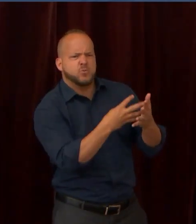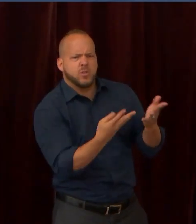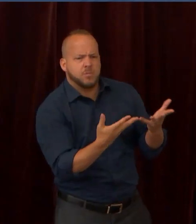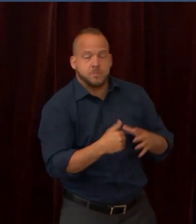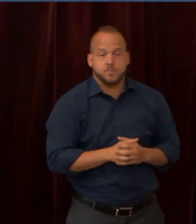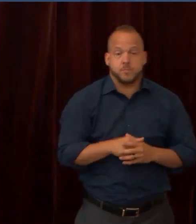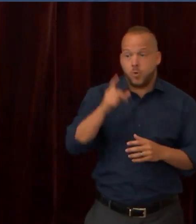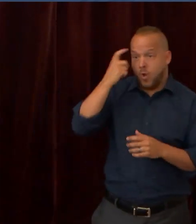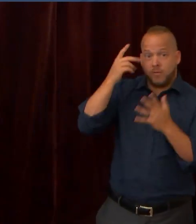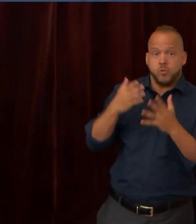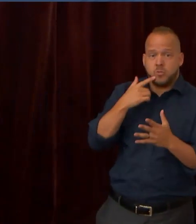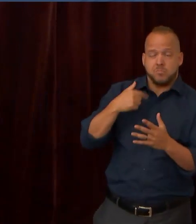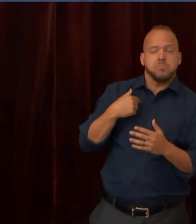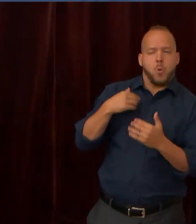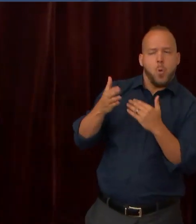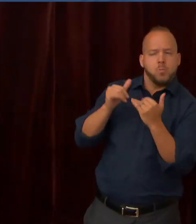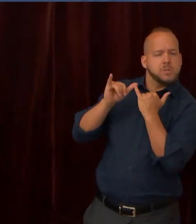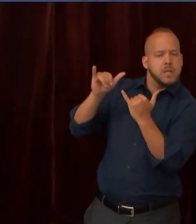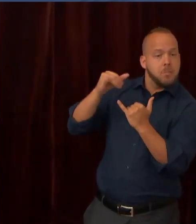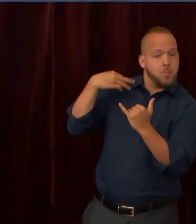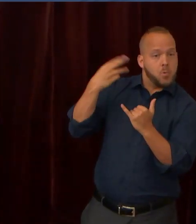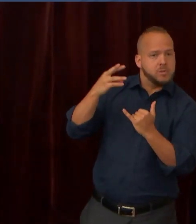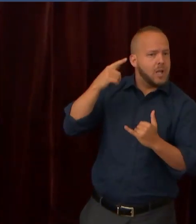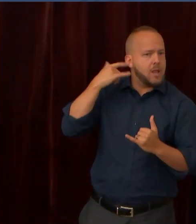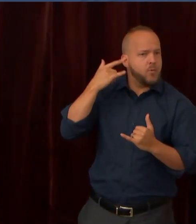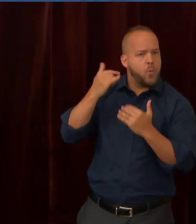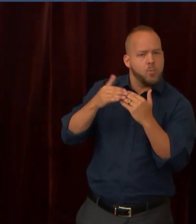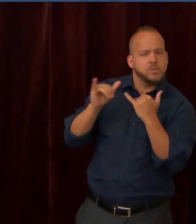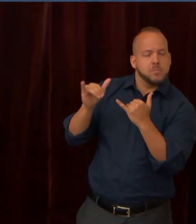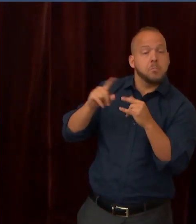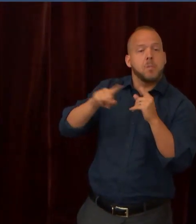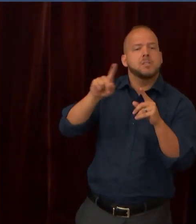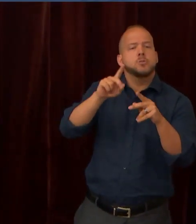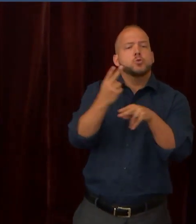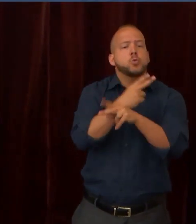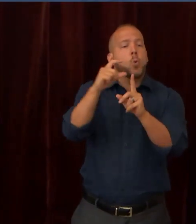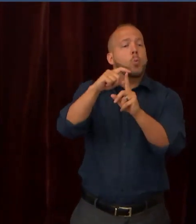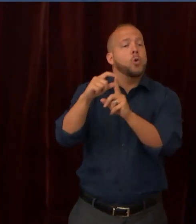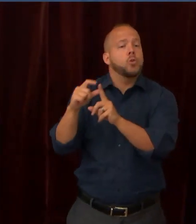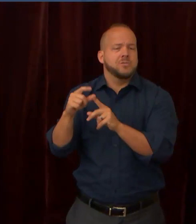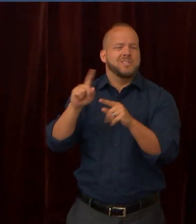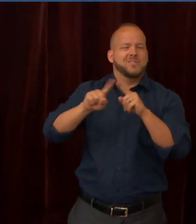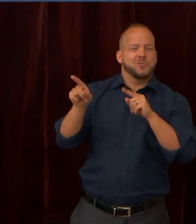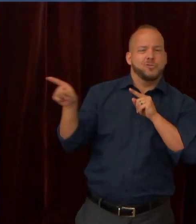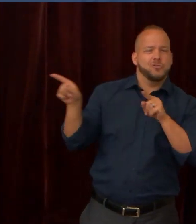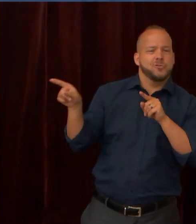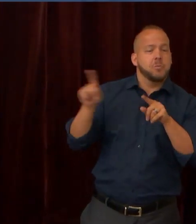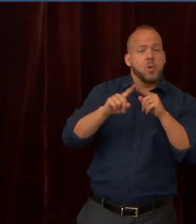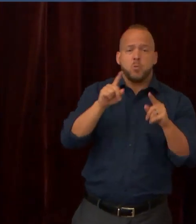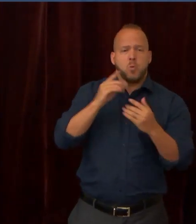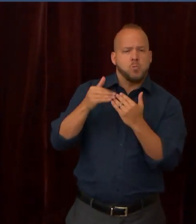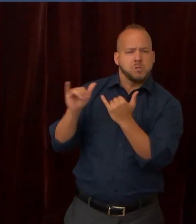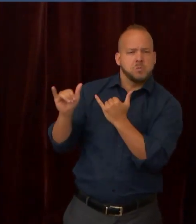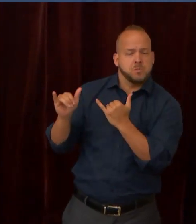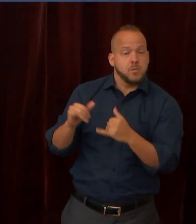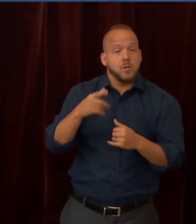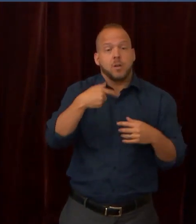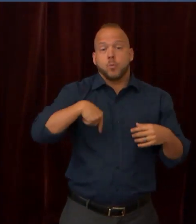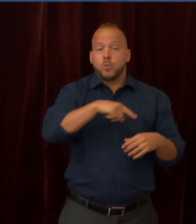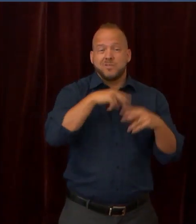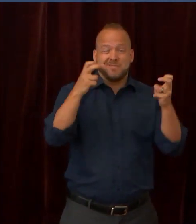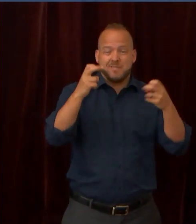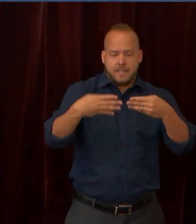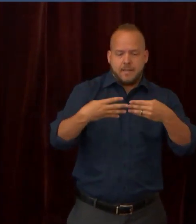Basically, we sort of set up one gate, if you will, of the infection rate. It's the one supported